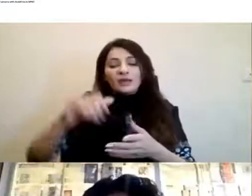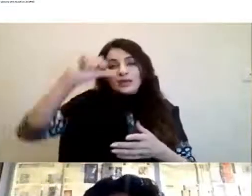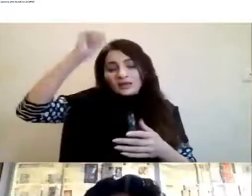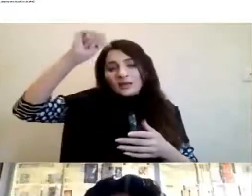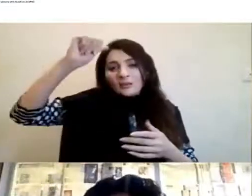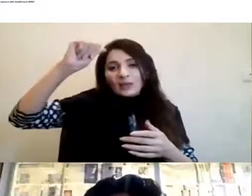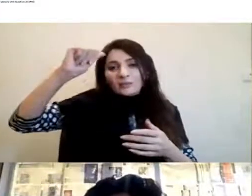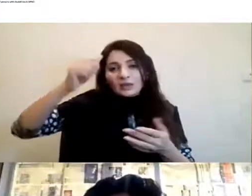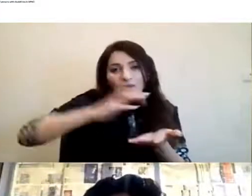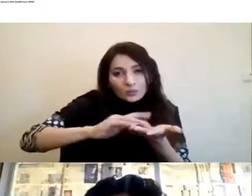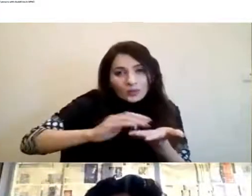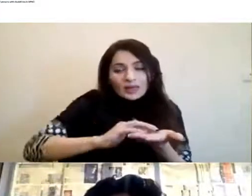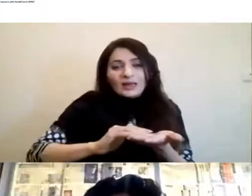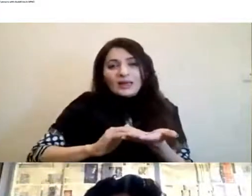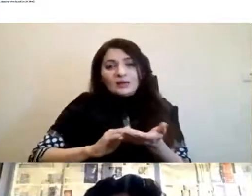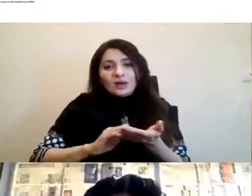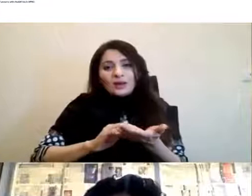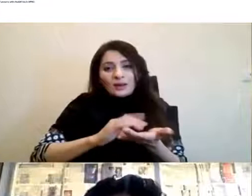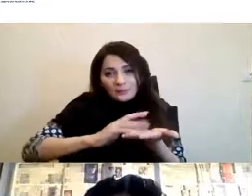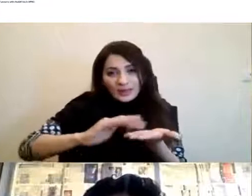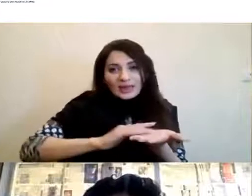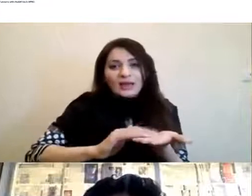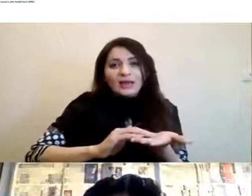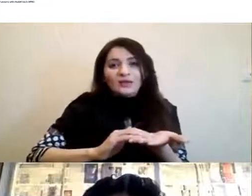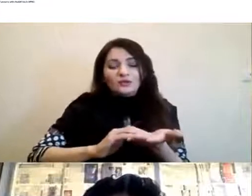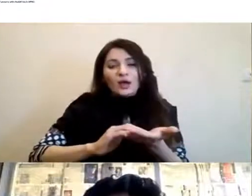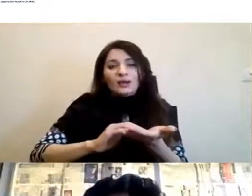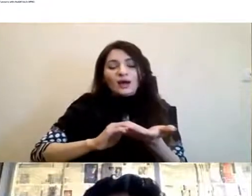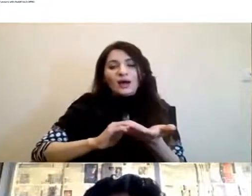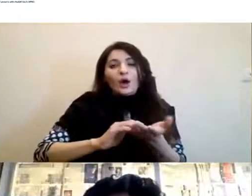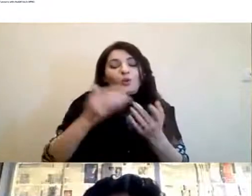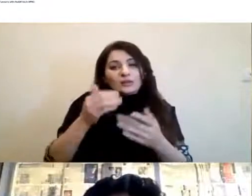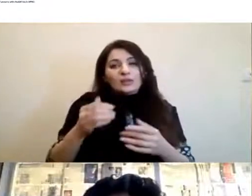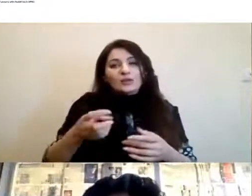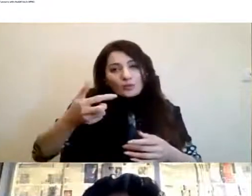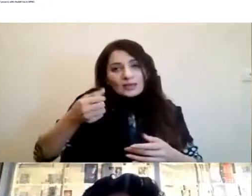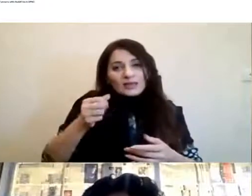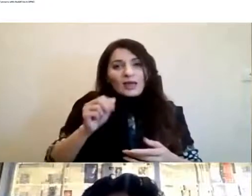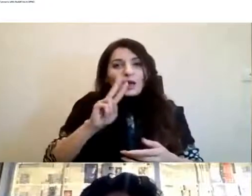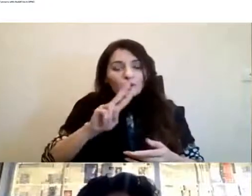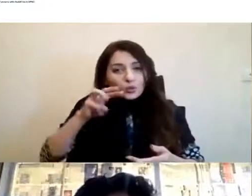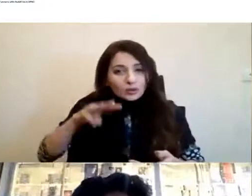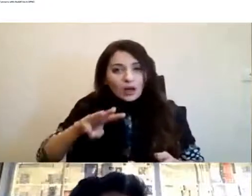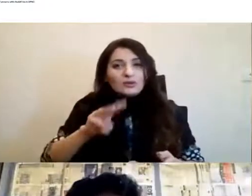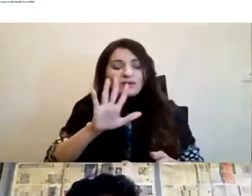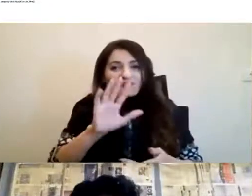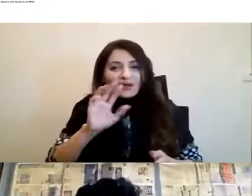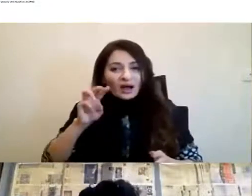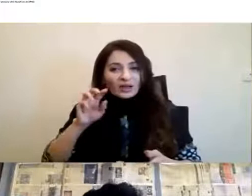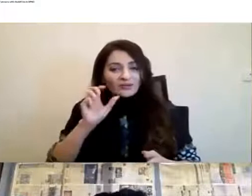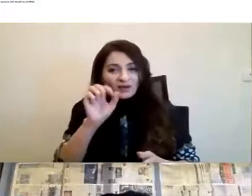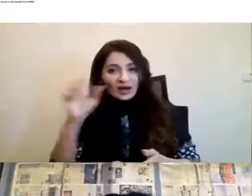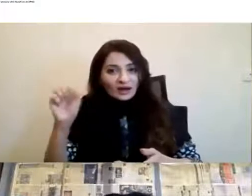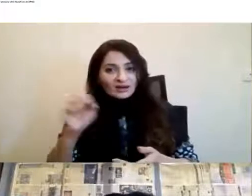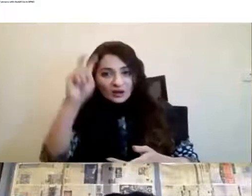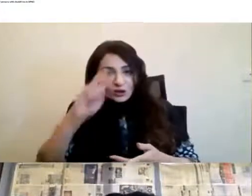until 2 years ago, Braille displays used to cost $2,500. And now Braille Me costs around $400 to $500, and it's